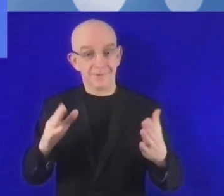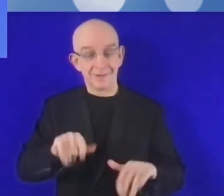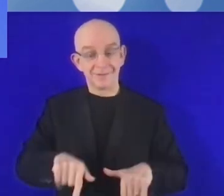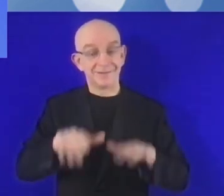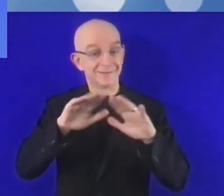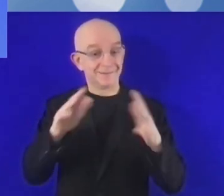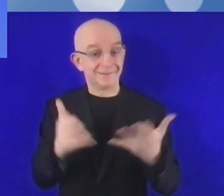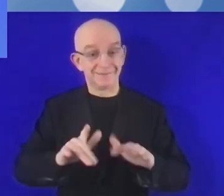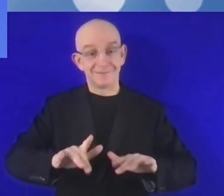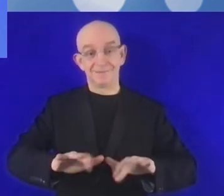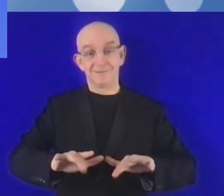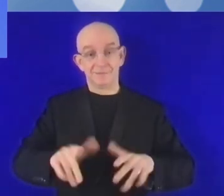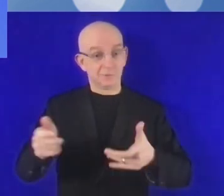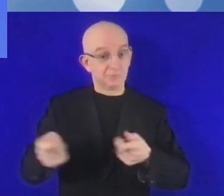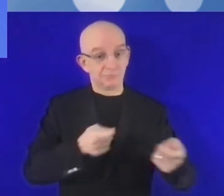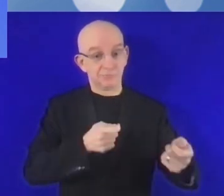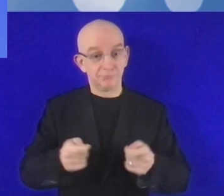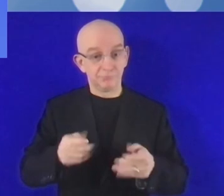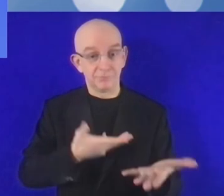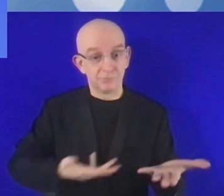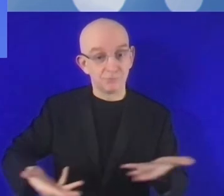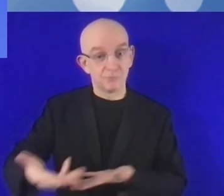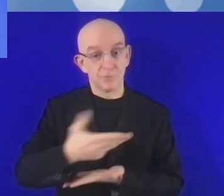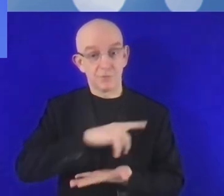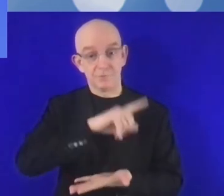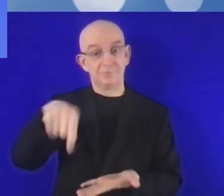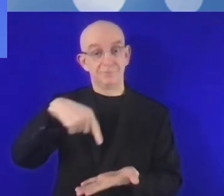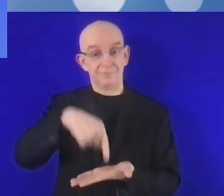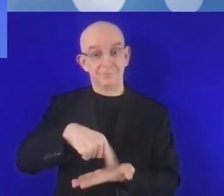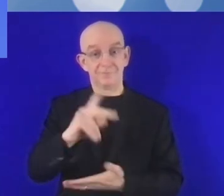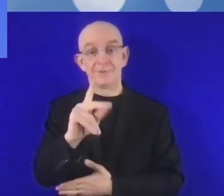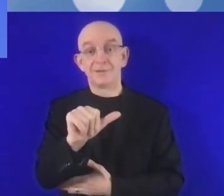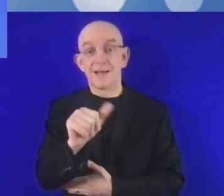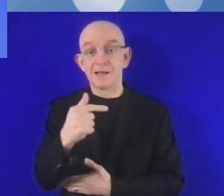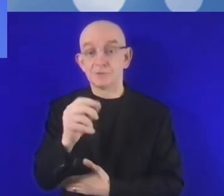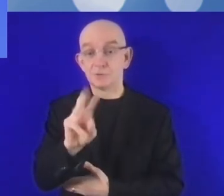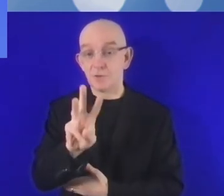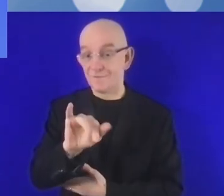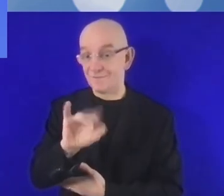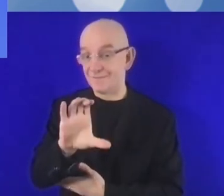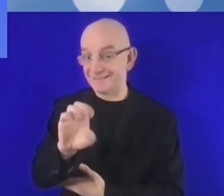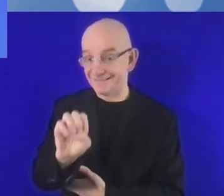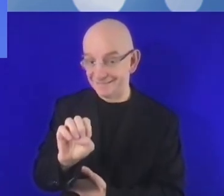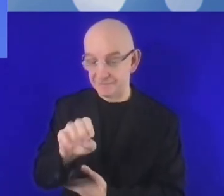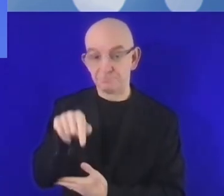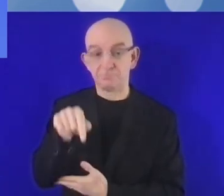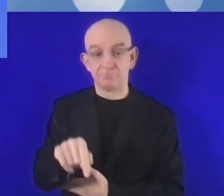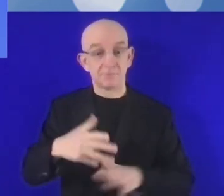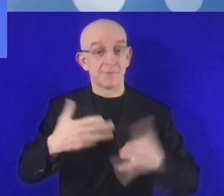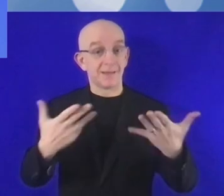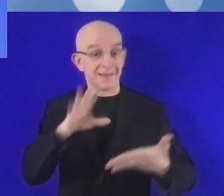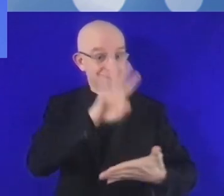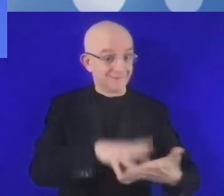Due to the scheduling conflict, Secretary General Guterres is not able to join us today in